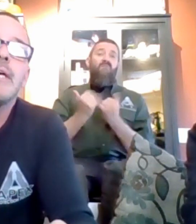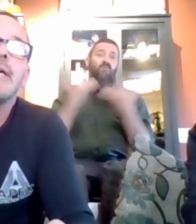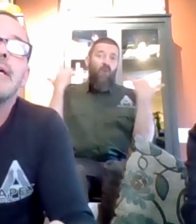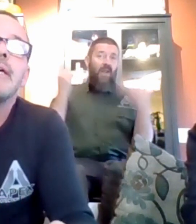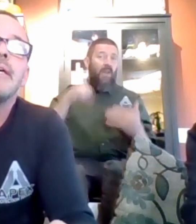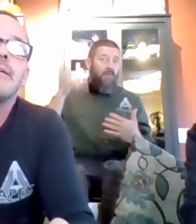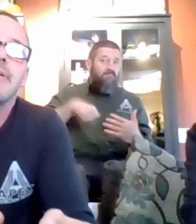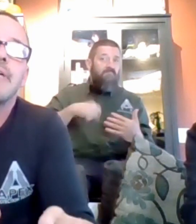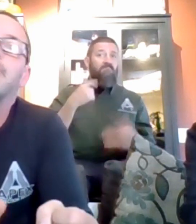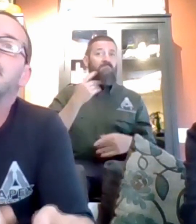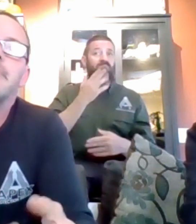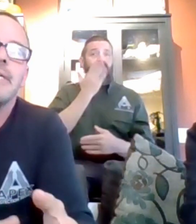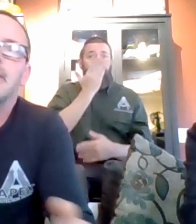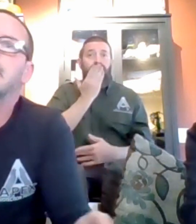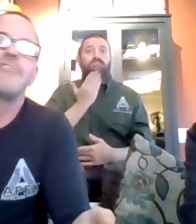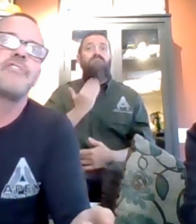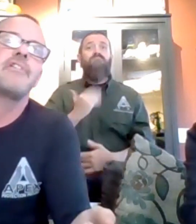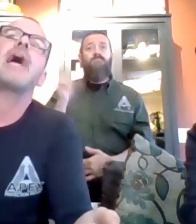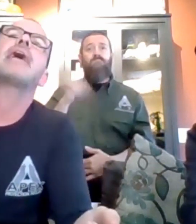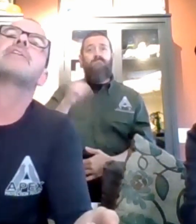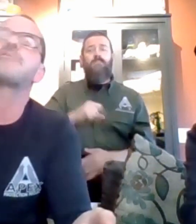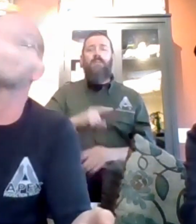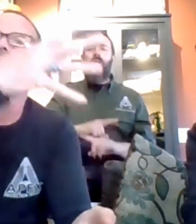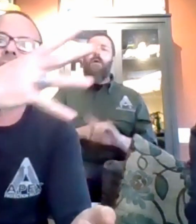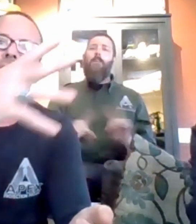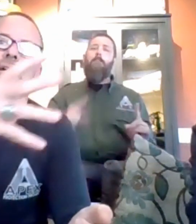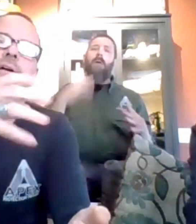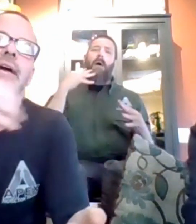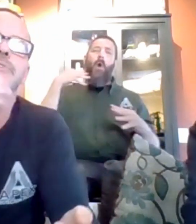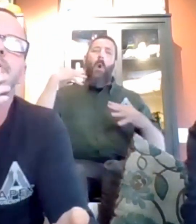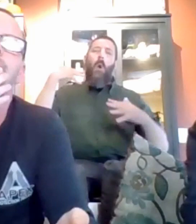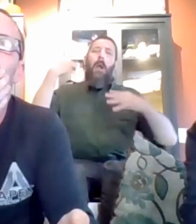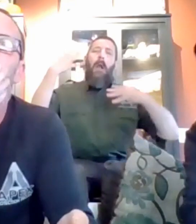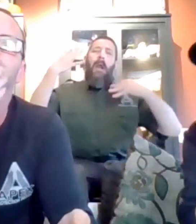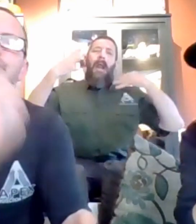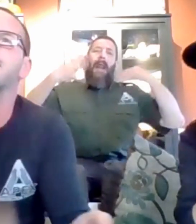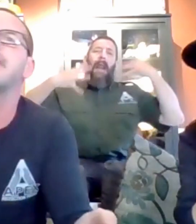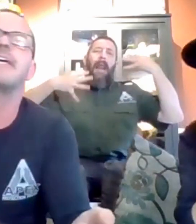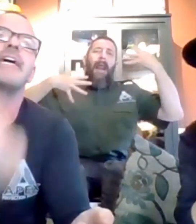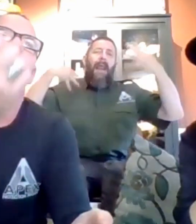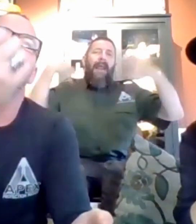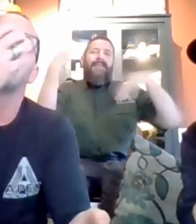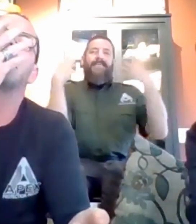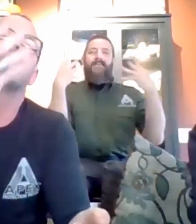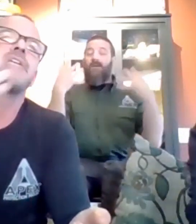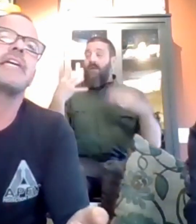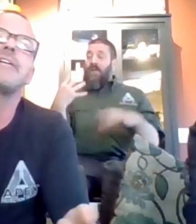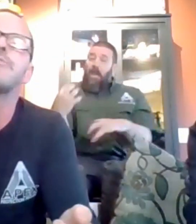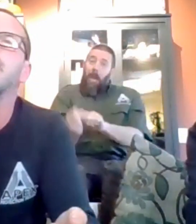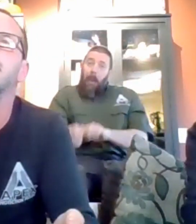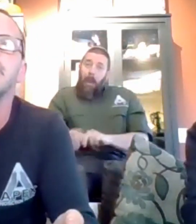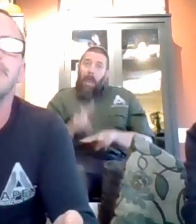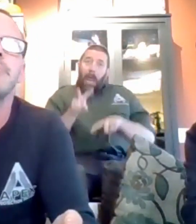as he is, and he would never try to hurt you, he is a complete maniac. He flies through the air. He's like